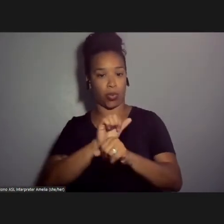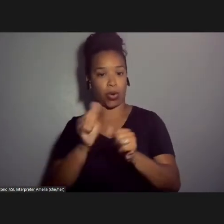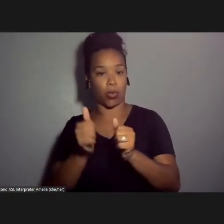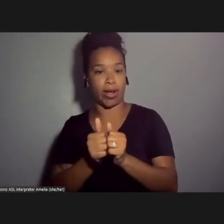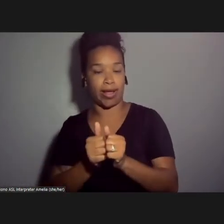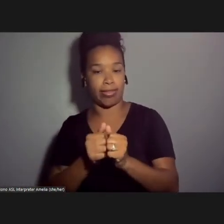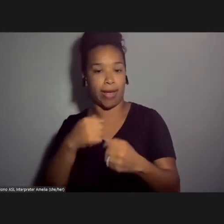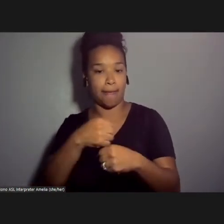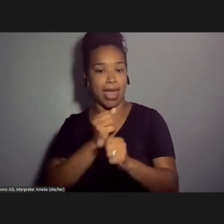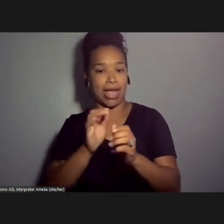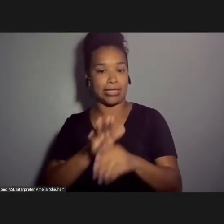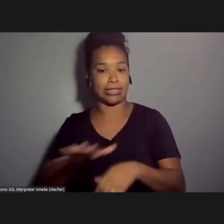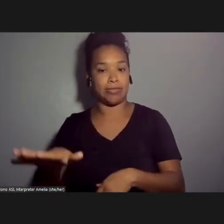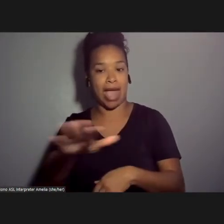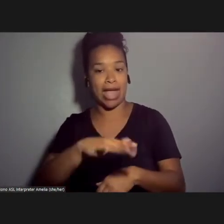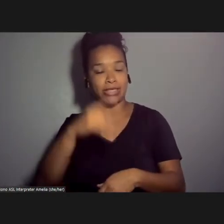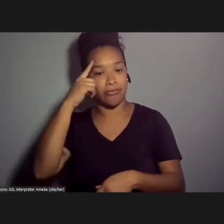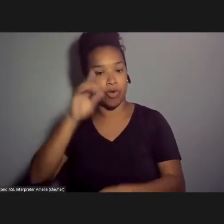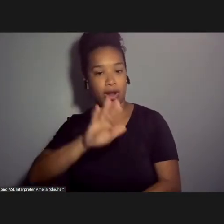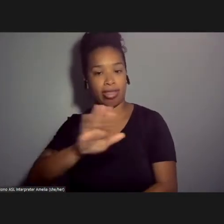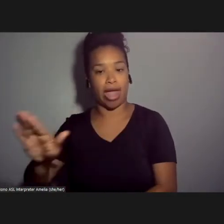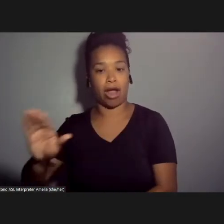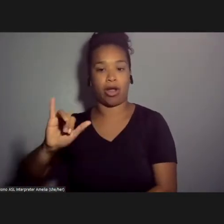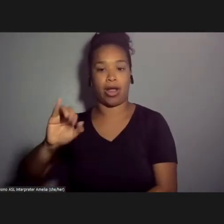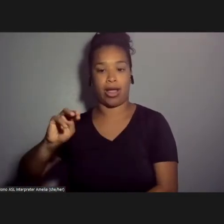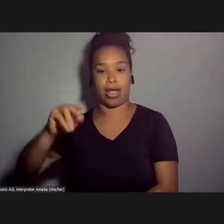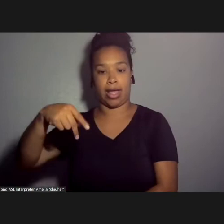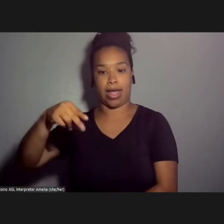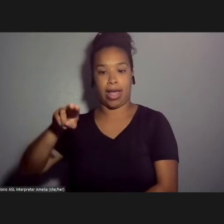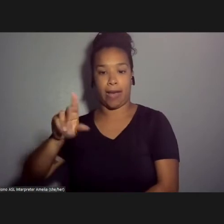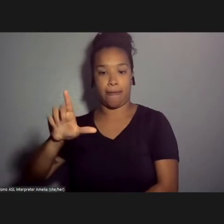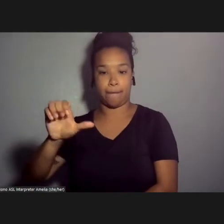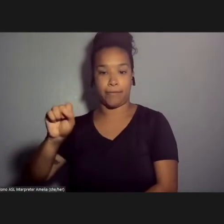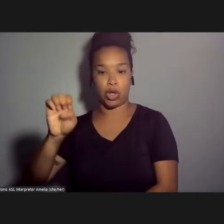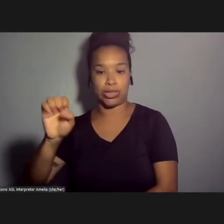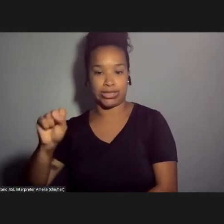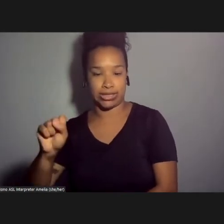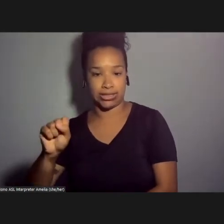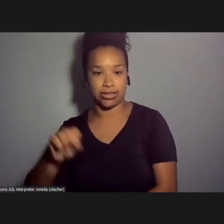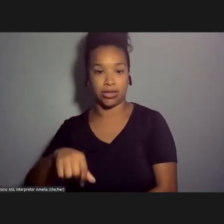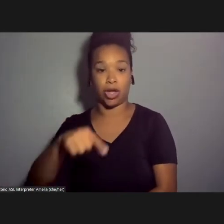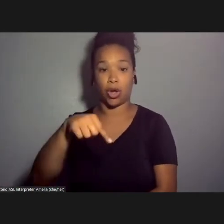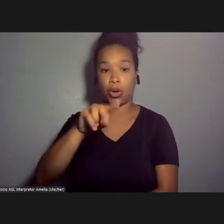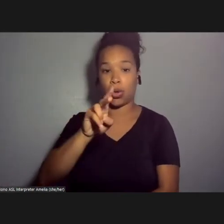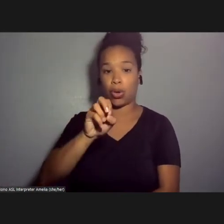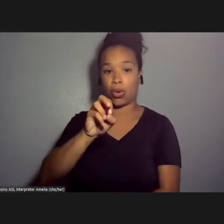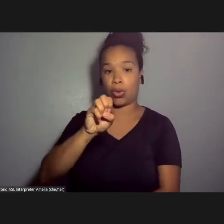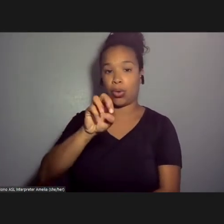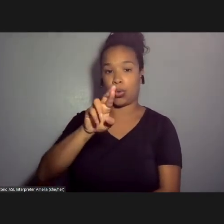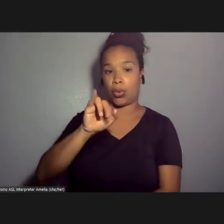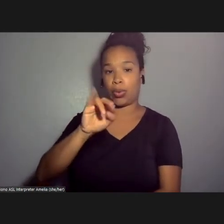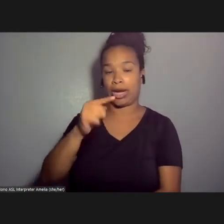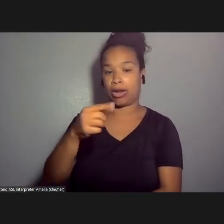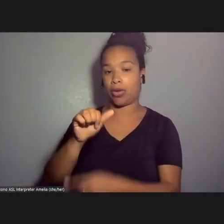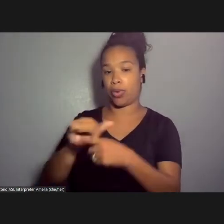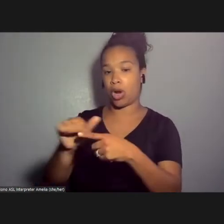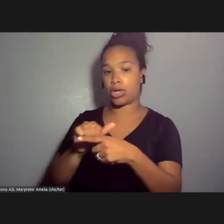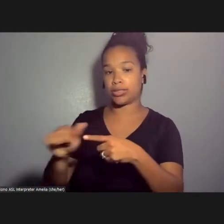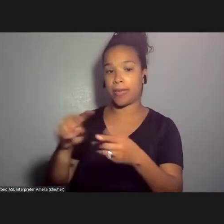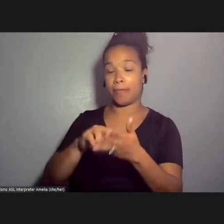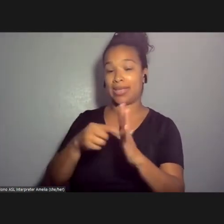work. Part of queering the rehearsal requires that I get interested in the taste and the style of